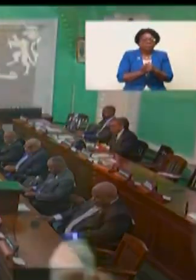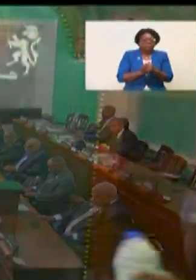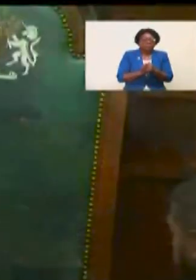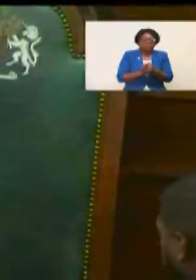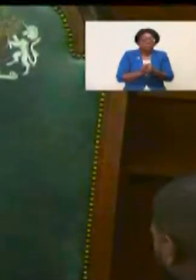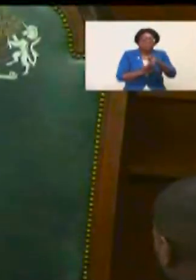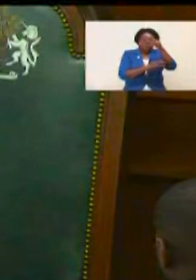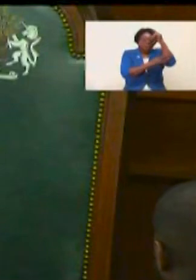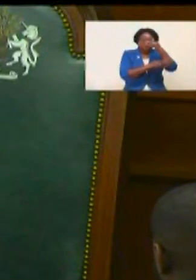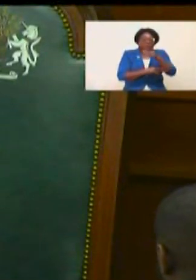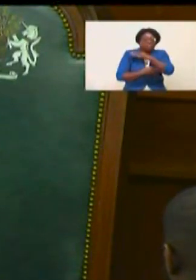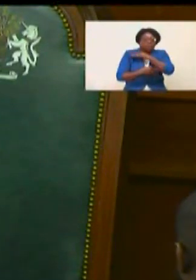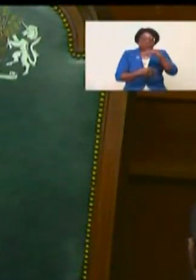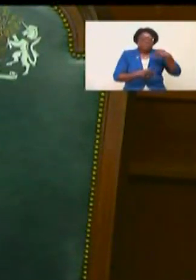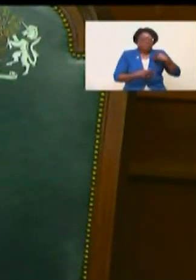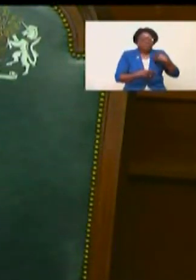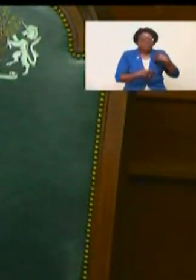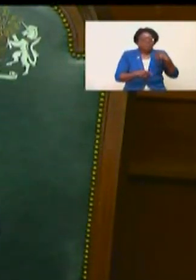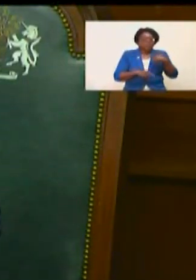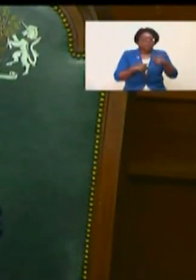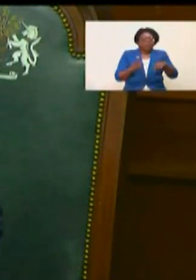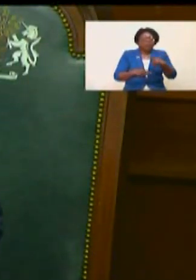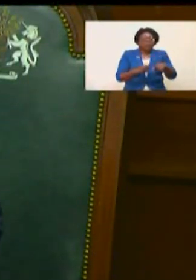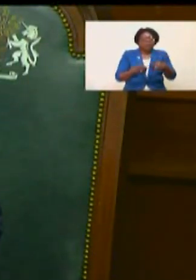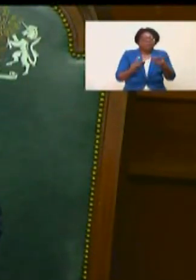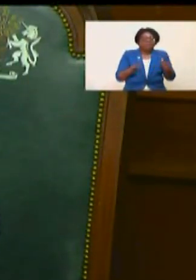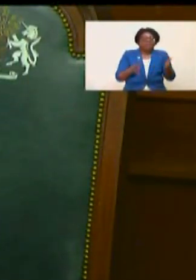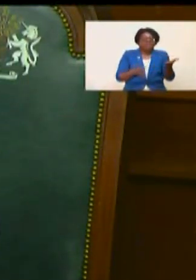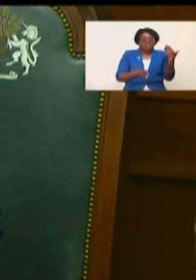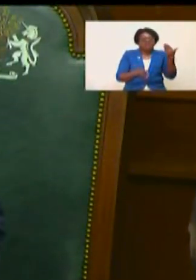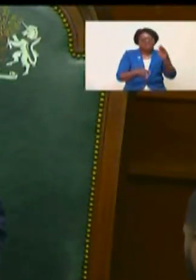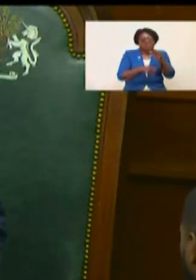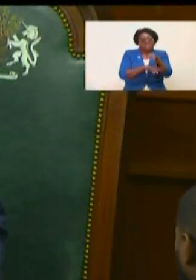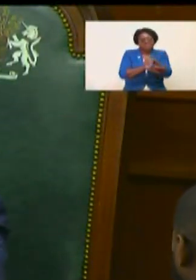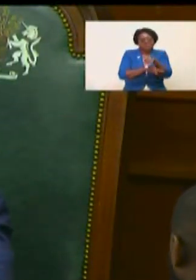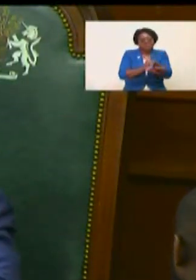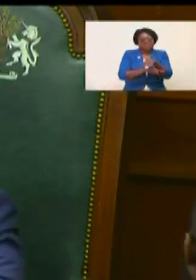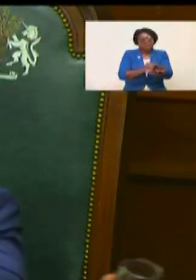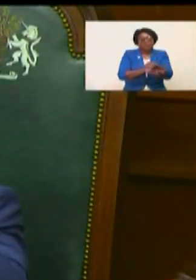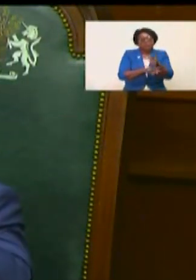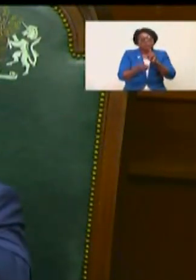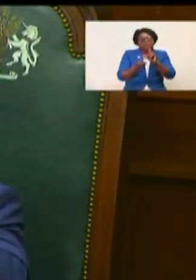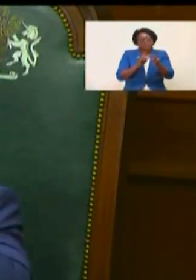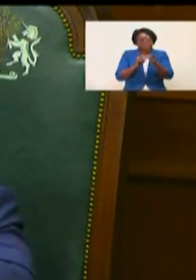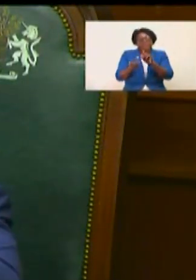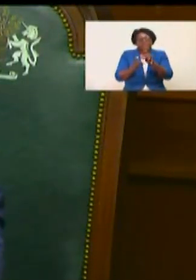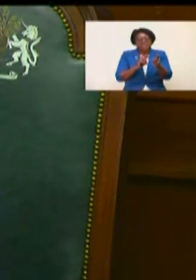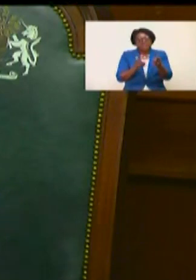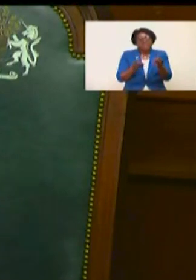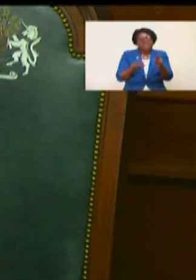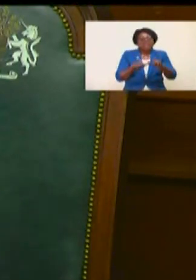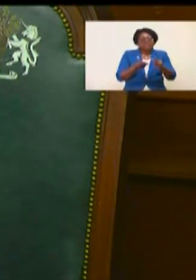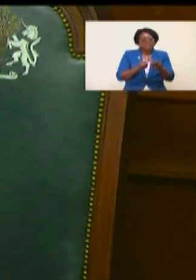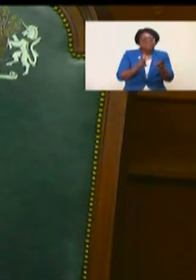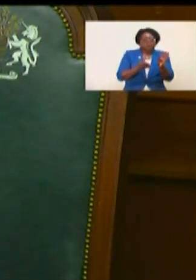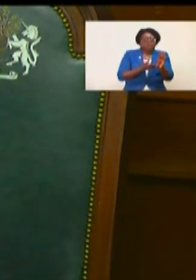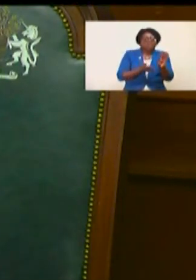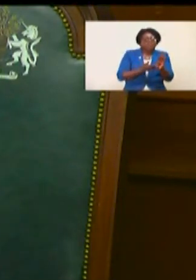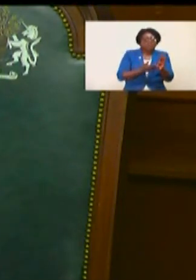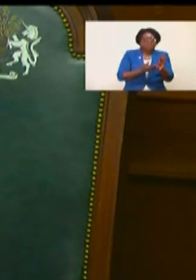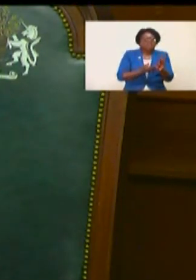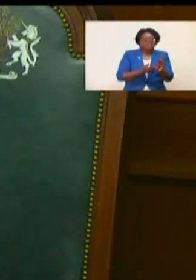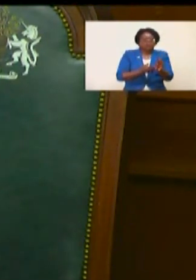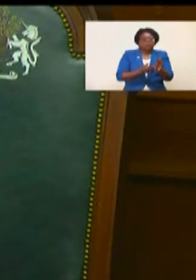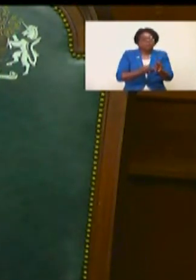Honorable members, when this House suspended its sitting last evening, we were debating a compendium of bills dealing with the